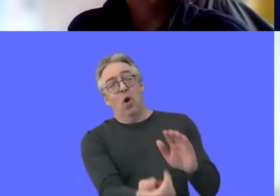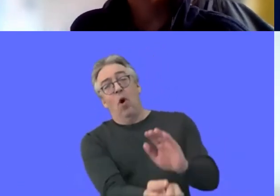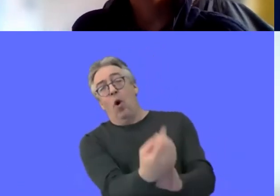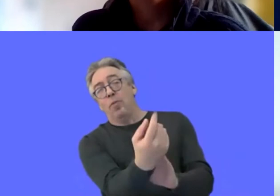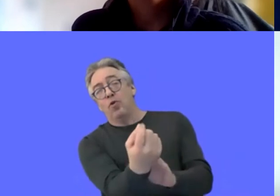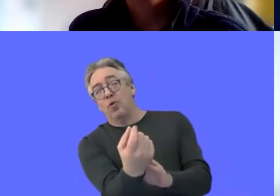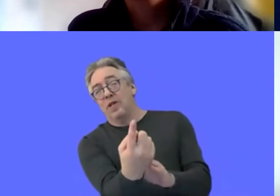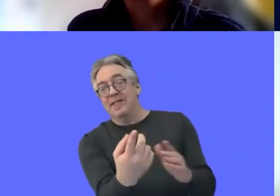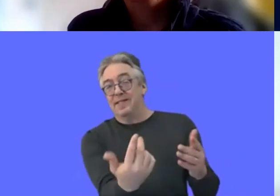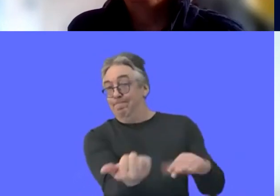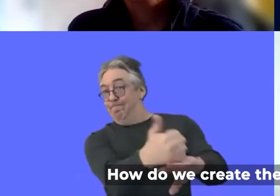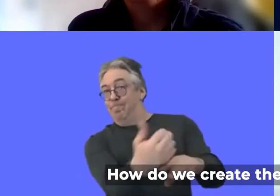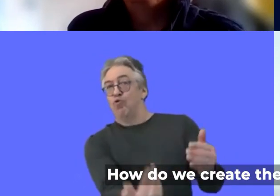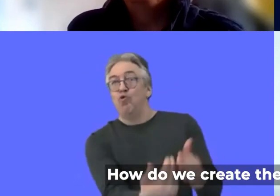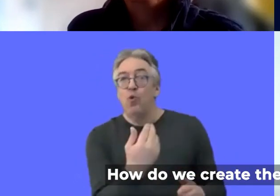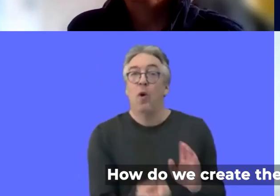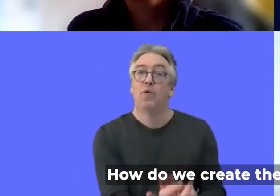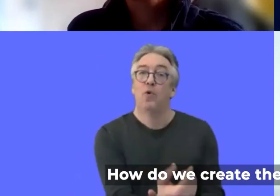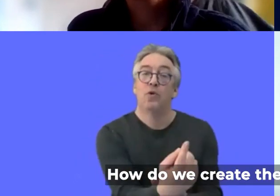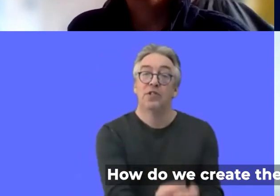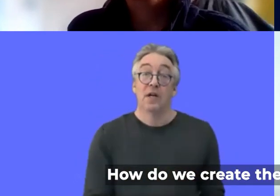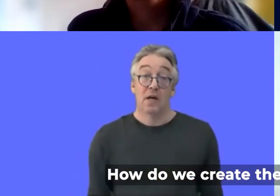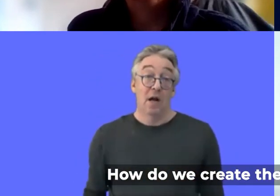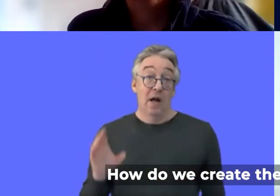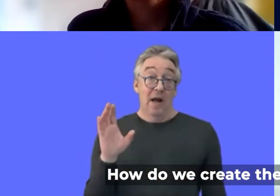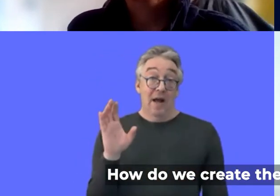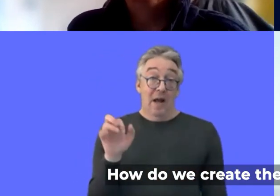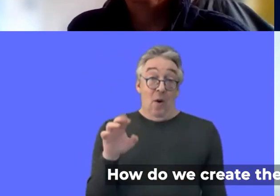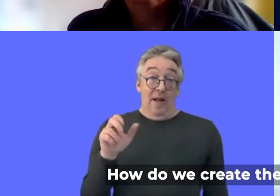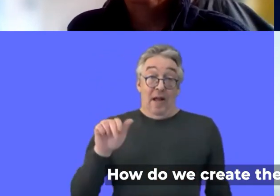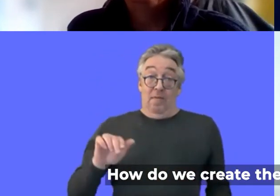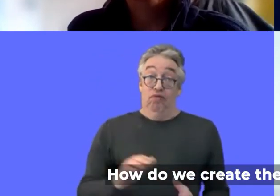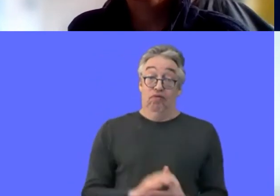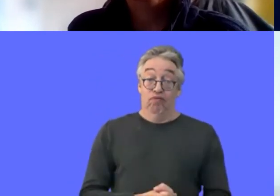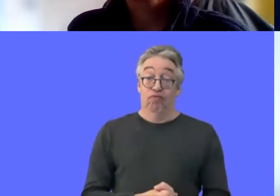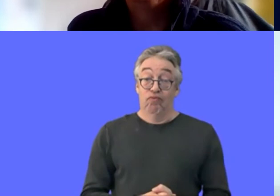Caroline. So how do we create the disability moment?